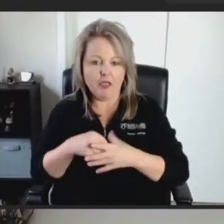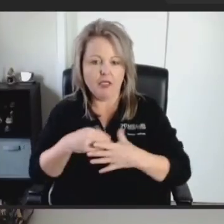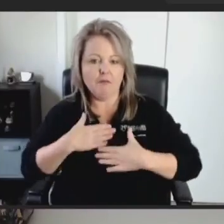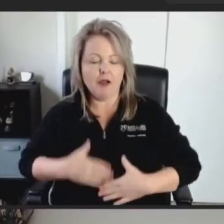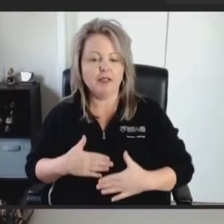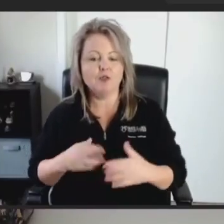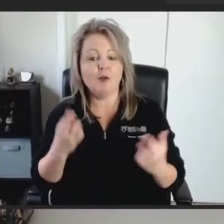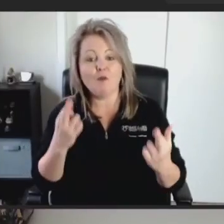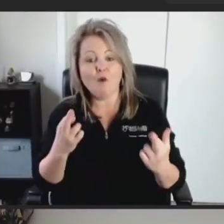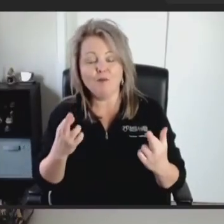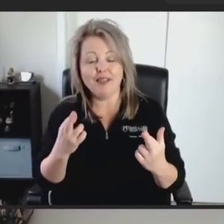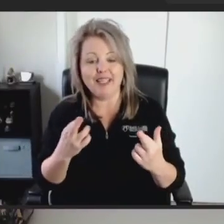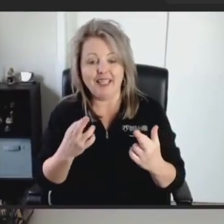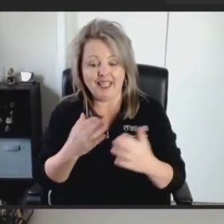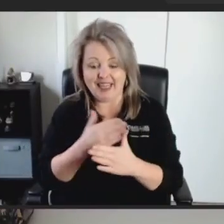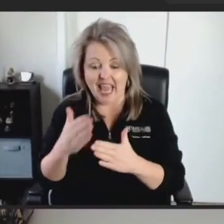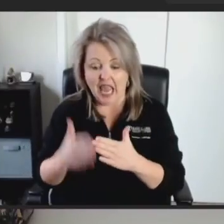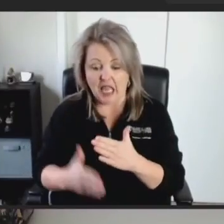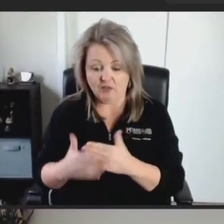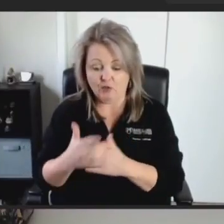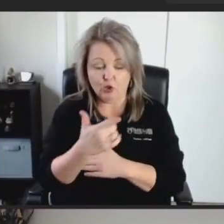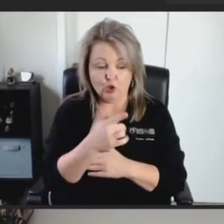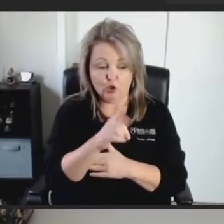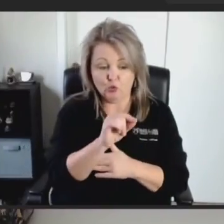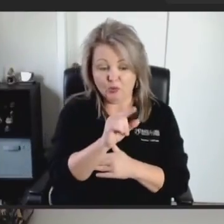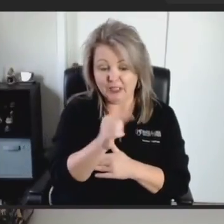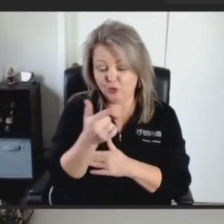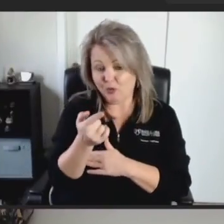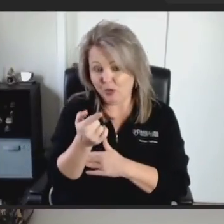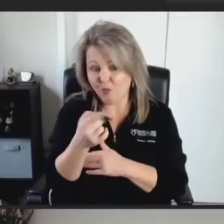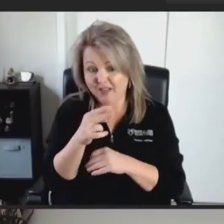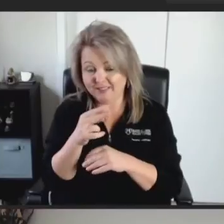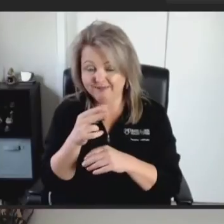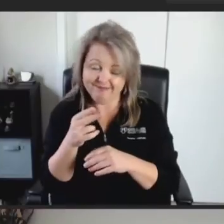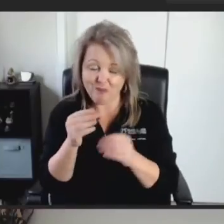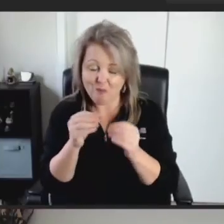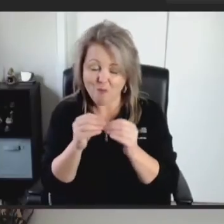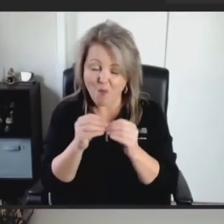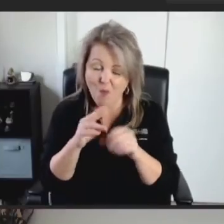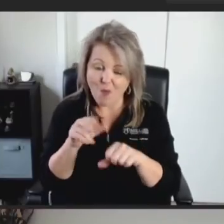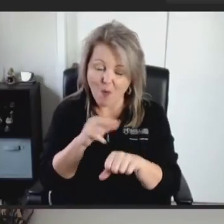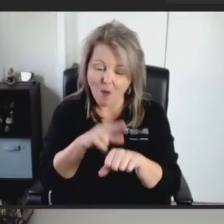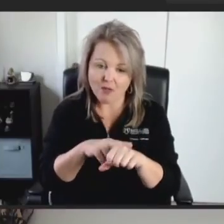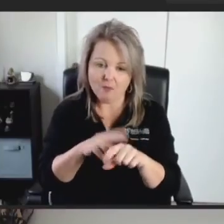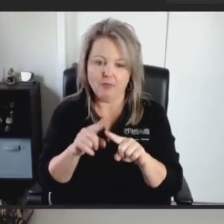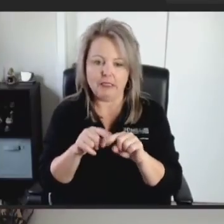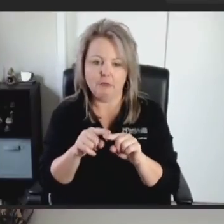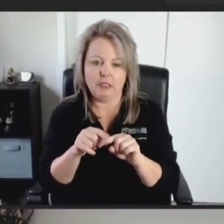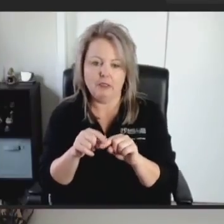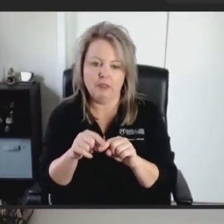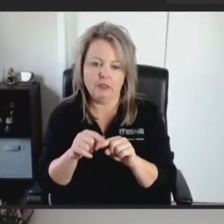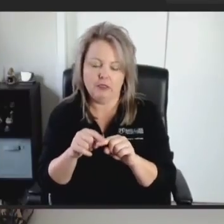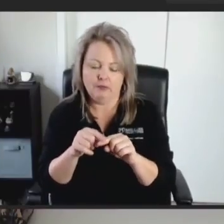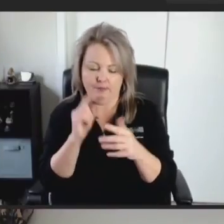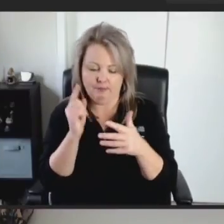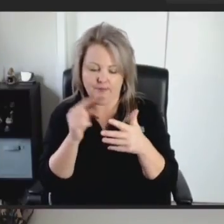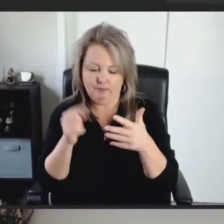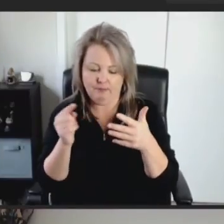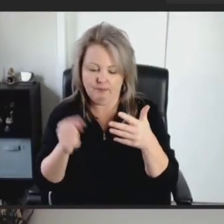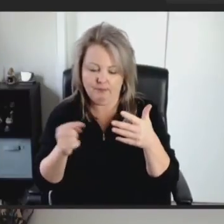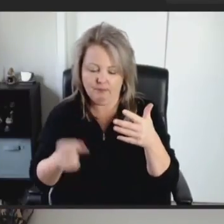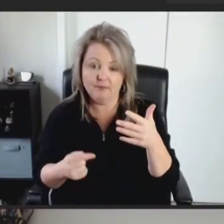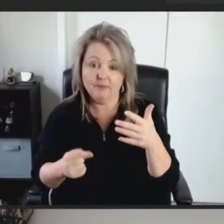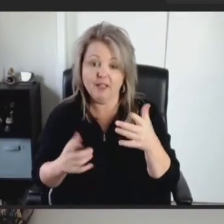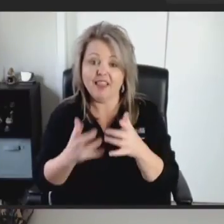towards the end of 2021 will look more normal, but it is dependent on all these factors, and we definitely have a lot of work to